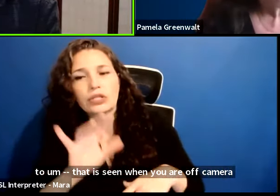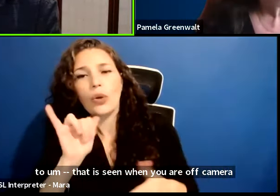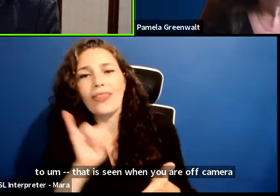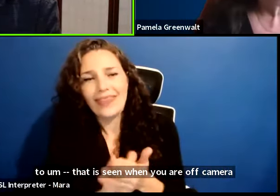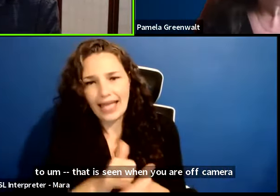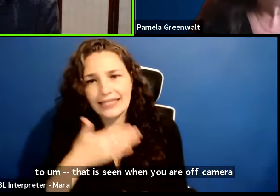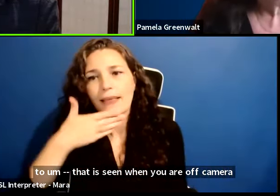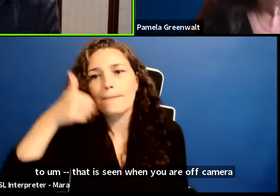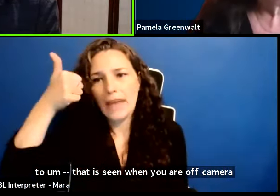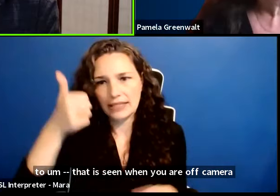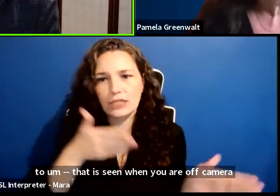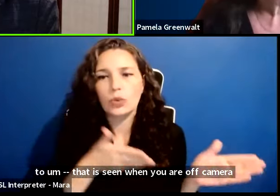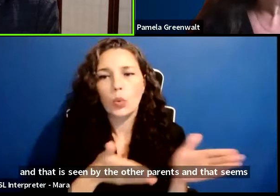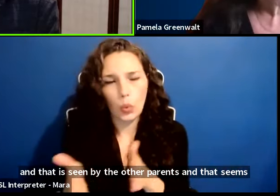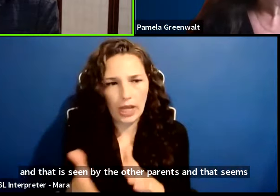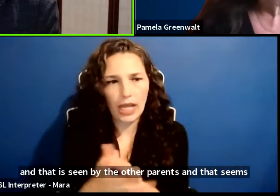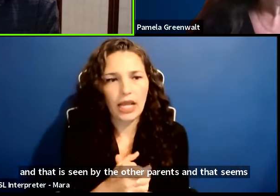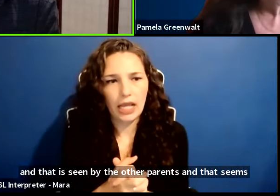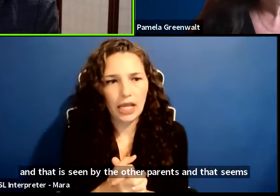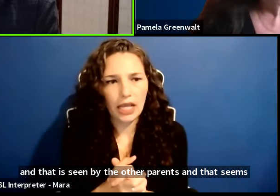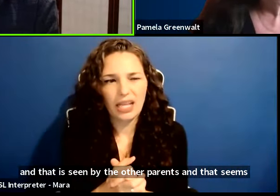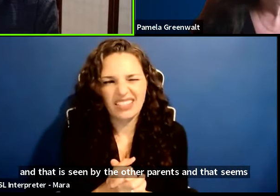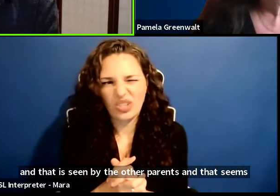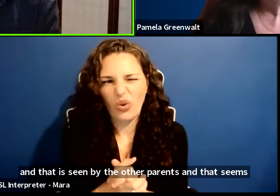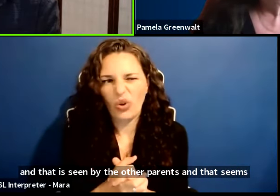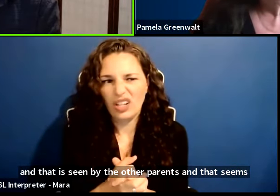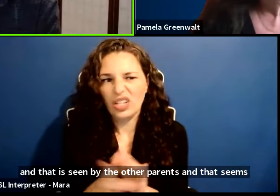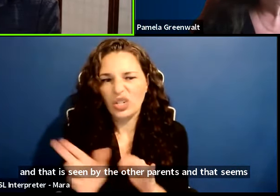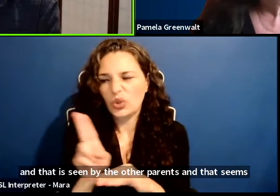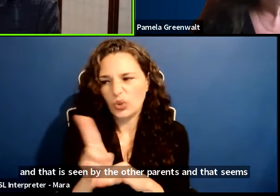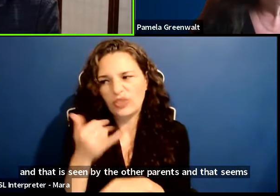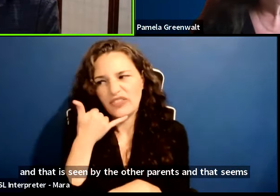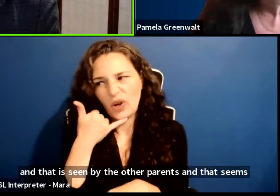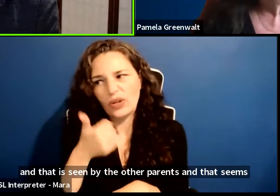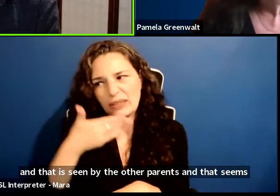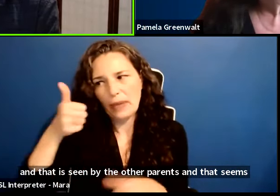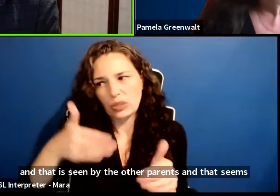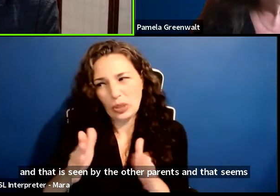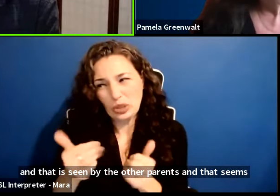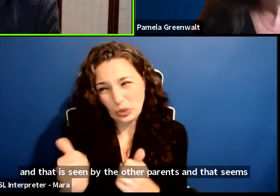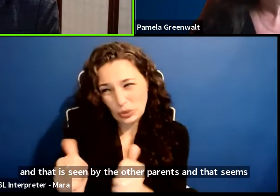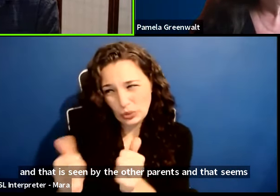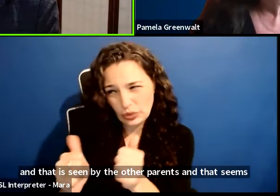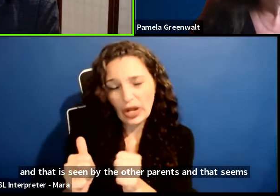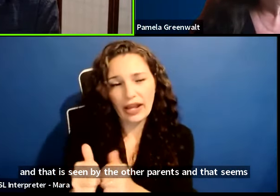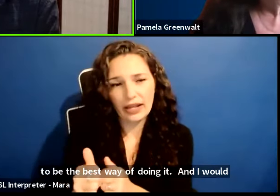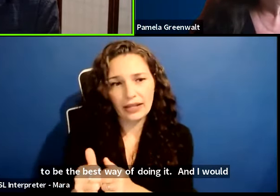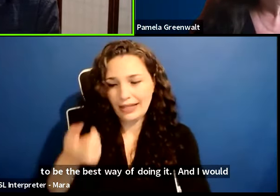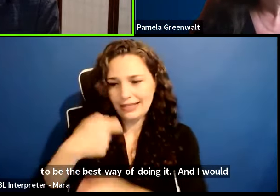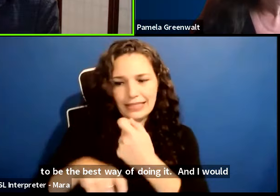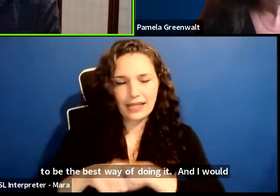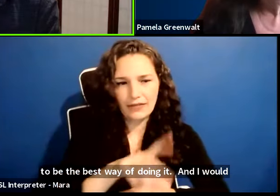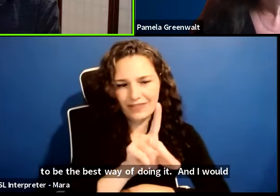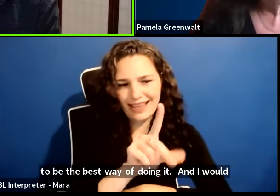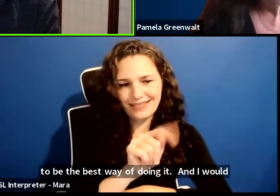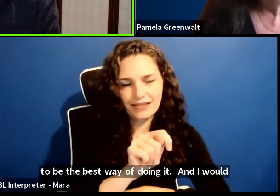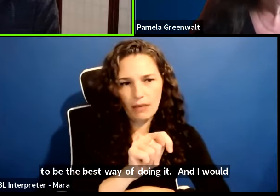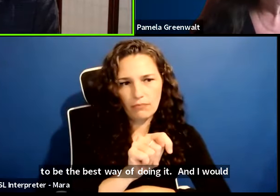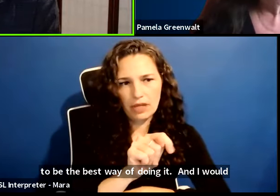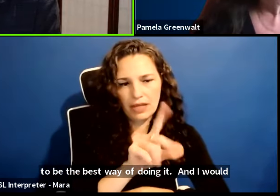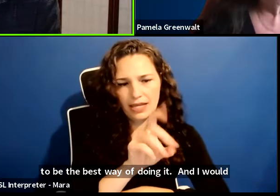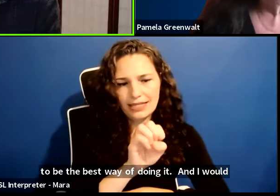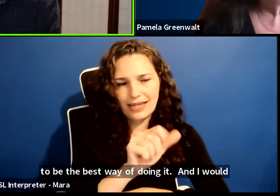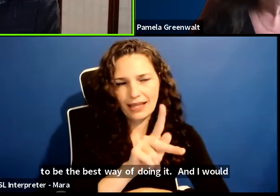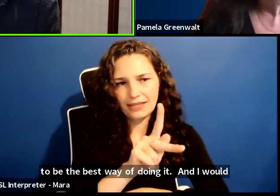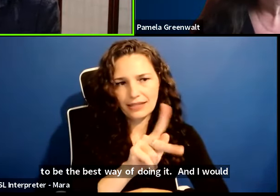it. And so I would give that a shot. Again, try it on your phone versus your desktop, because that seems to be the